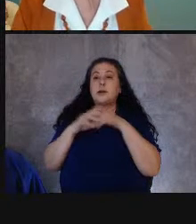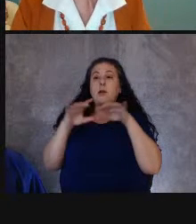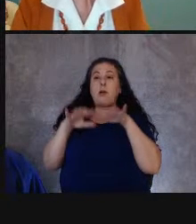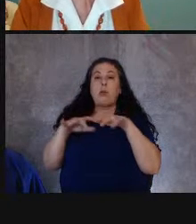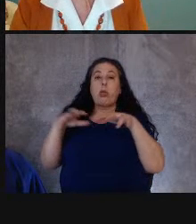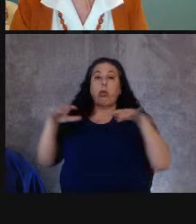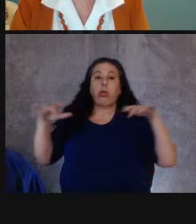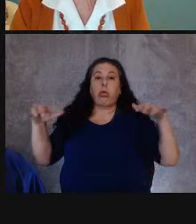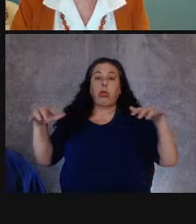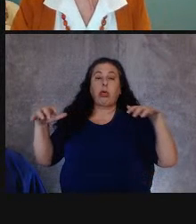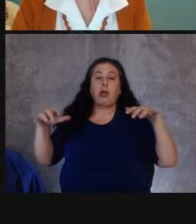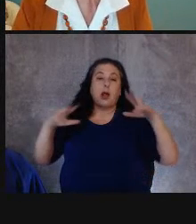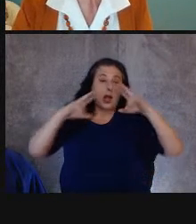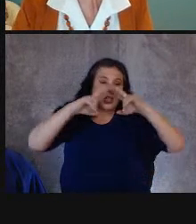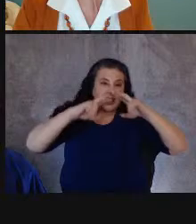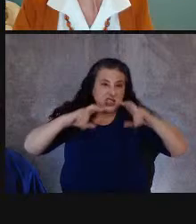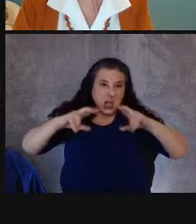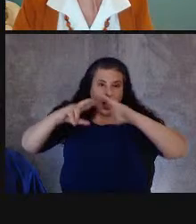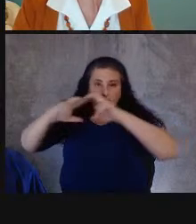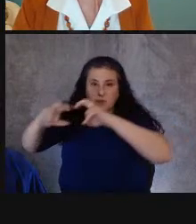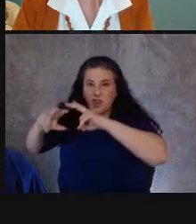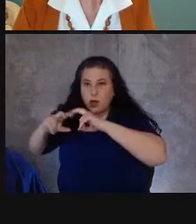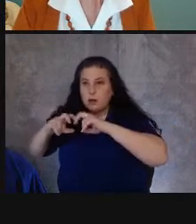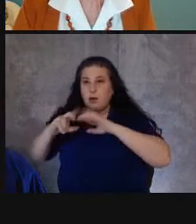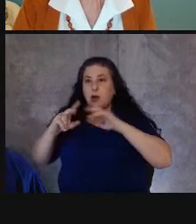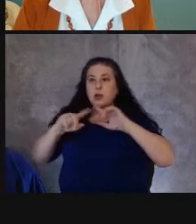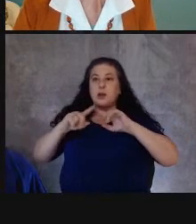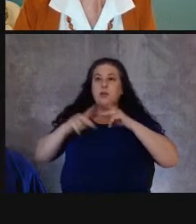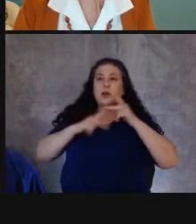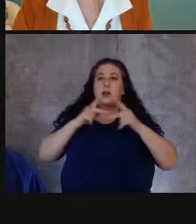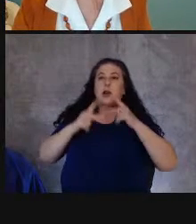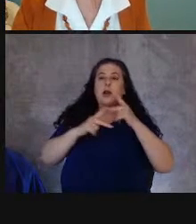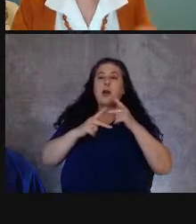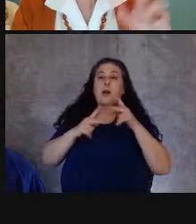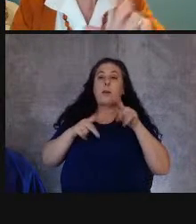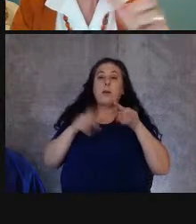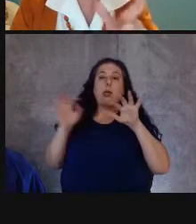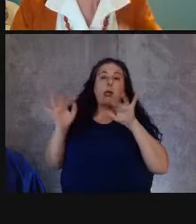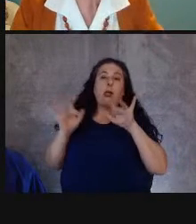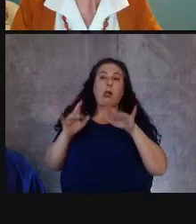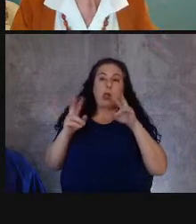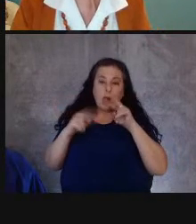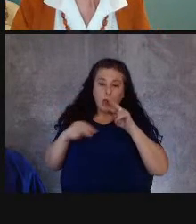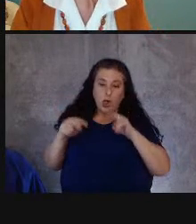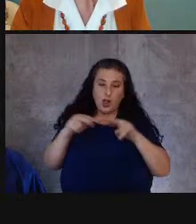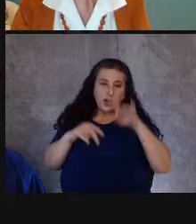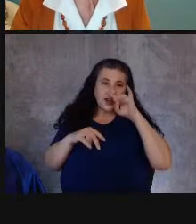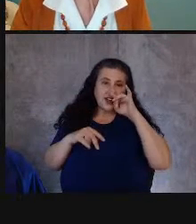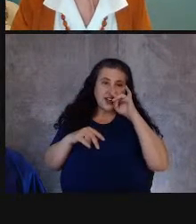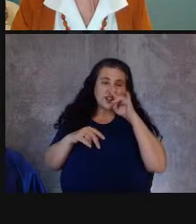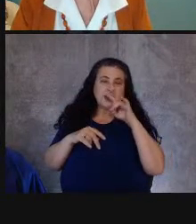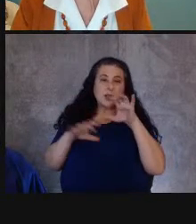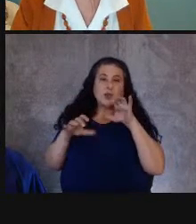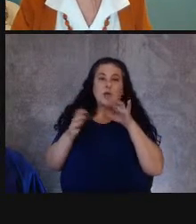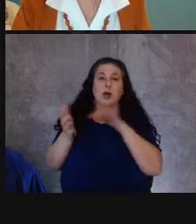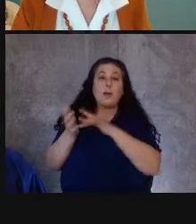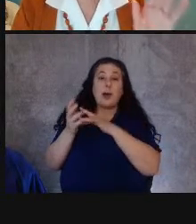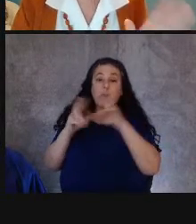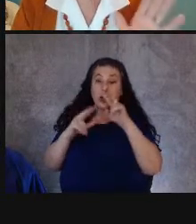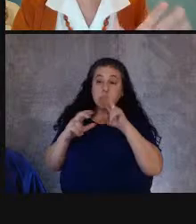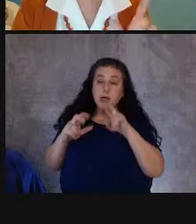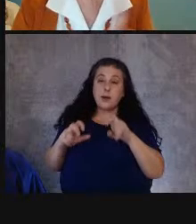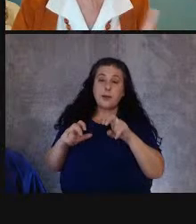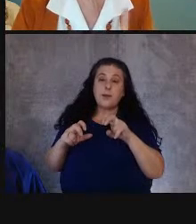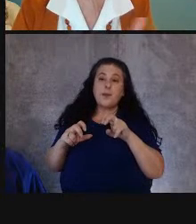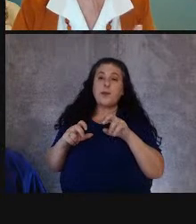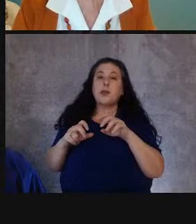examination that's going on here. You can see it looks like all kinds of people are kind of looking at kids and doing medical exams on them.